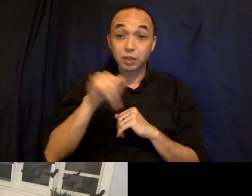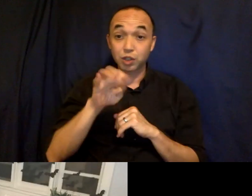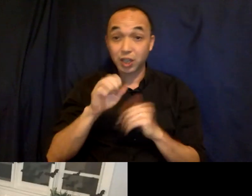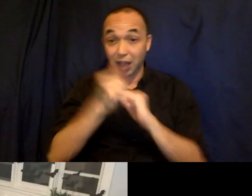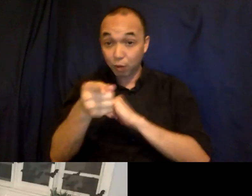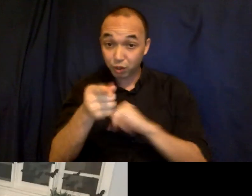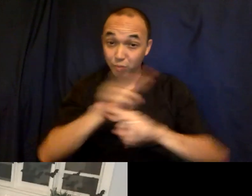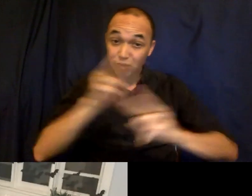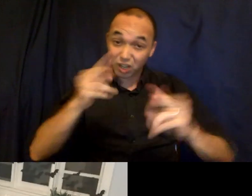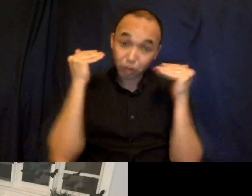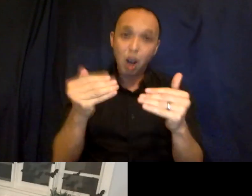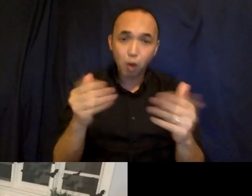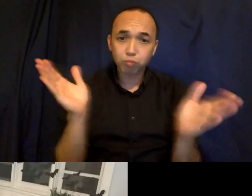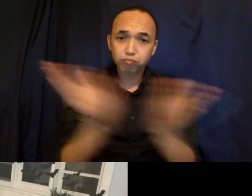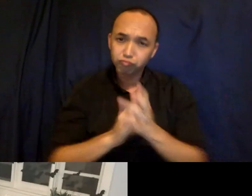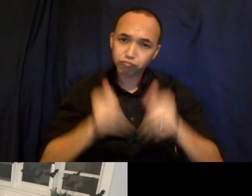this.